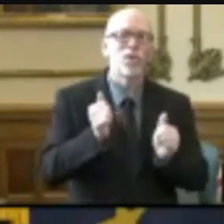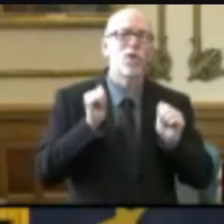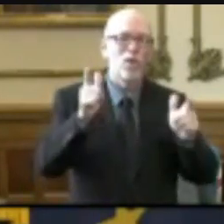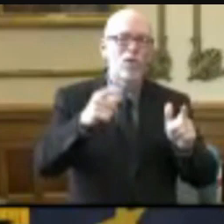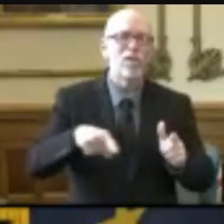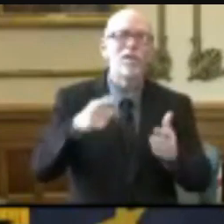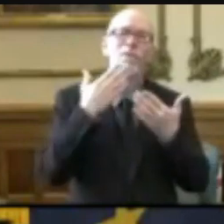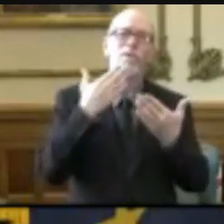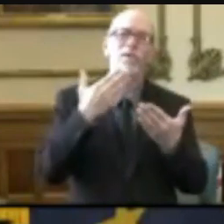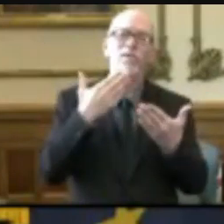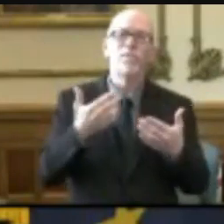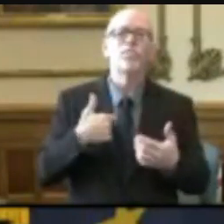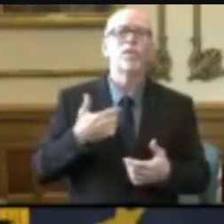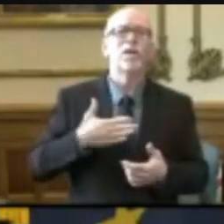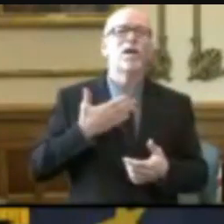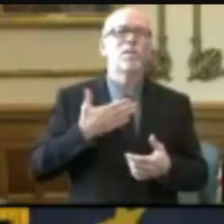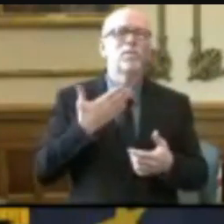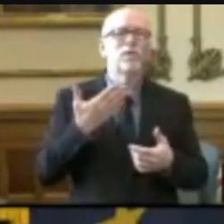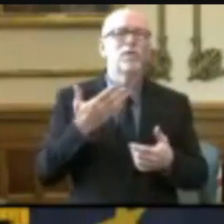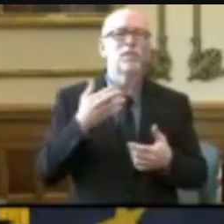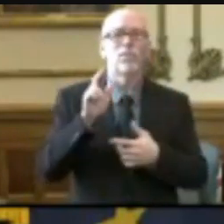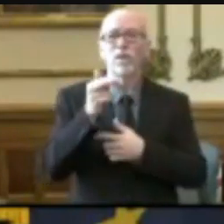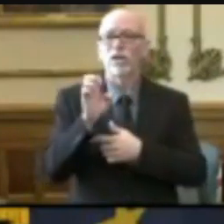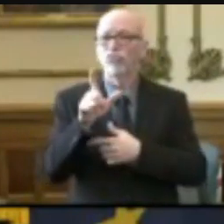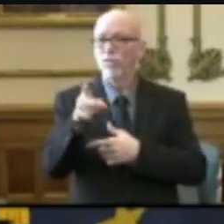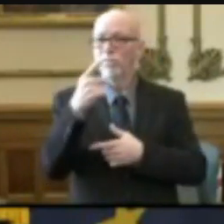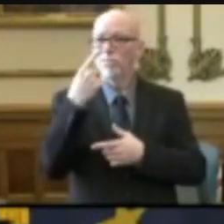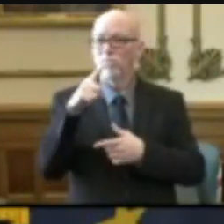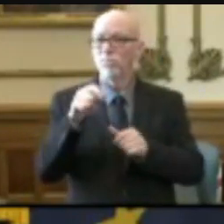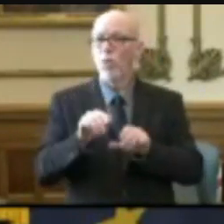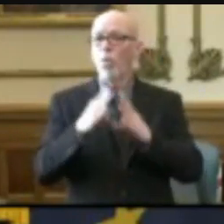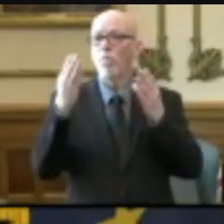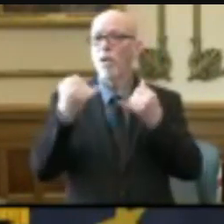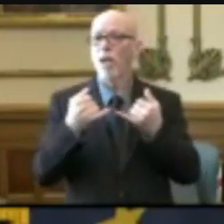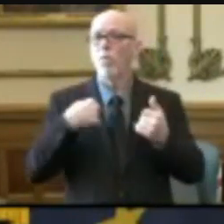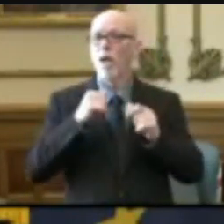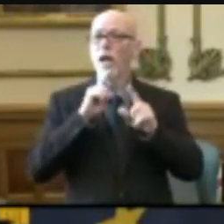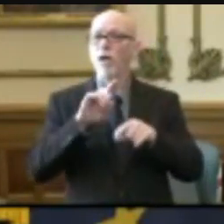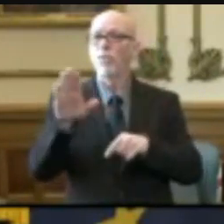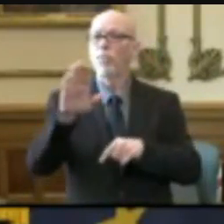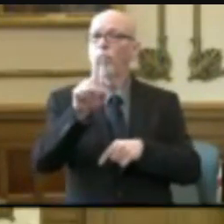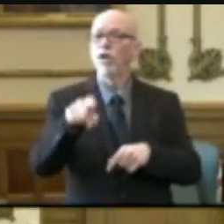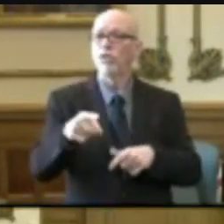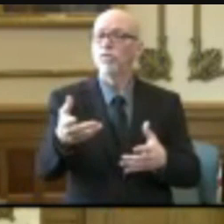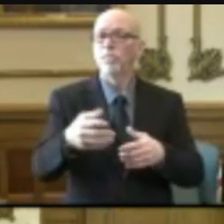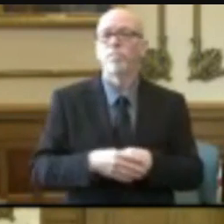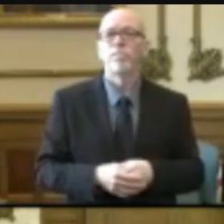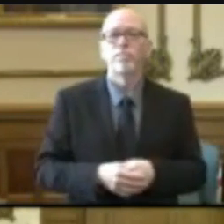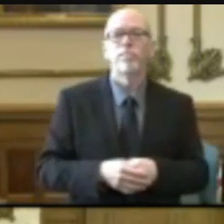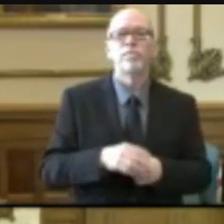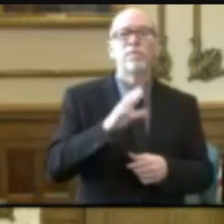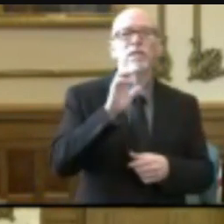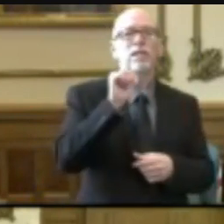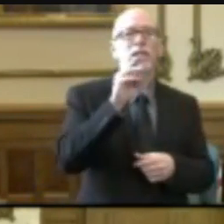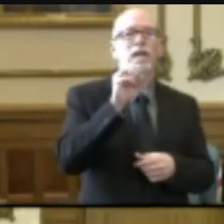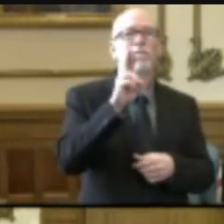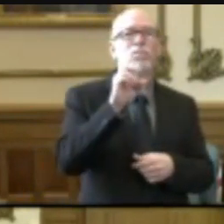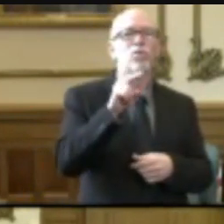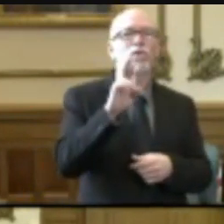So thank you. And we're happy to, Rachel, open up the lines and take some questions. We begin with Cameron